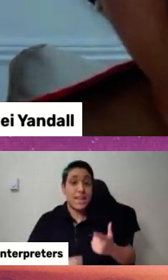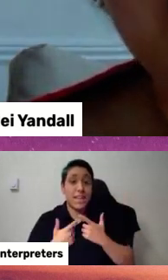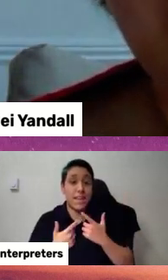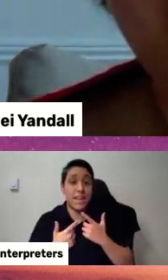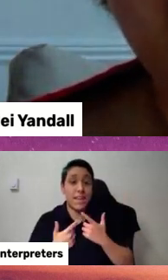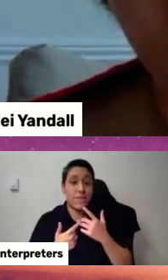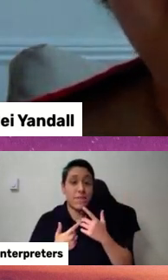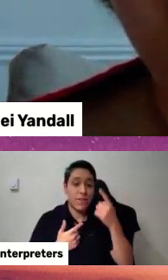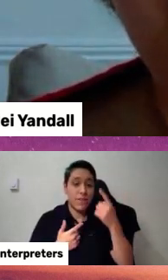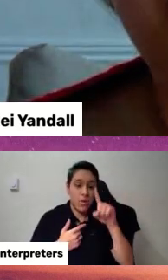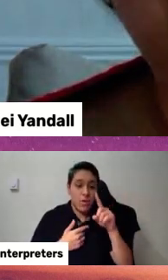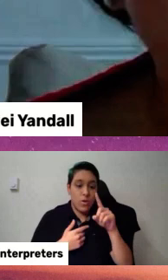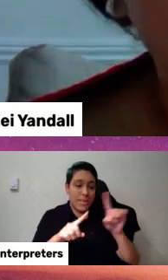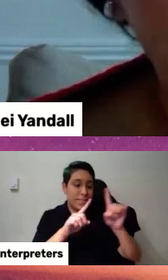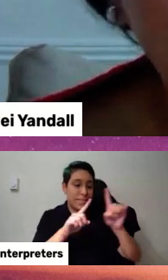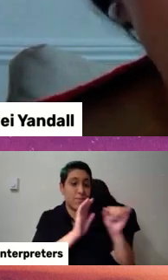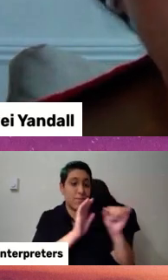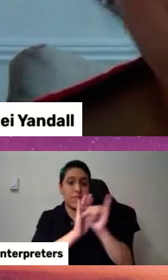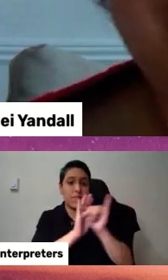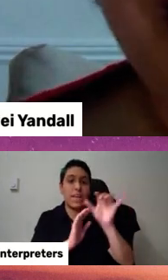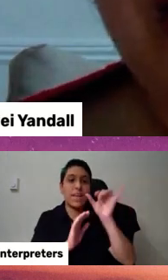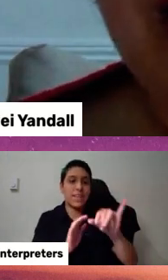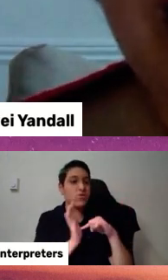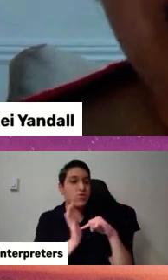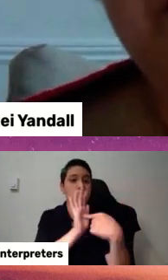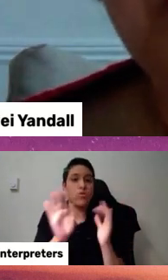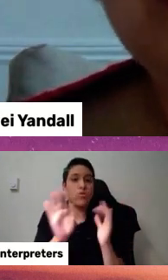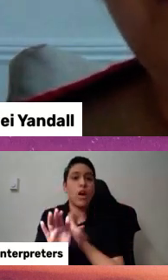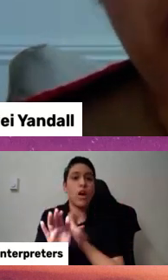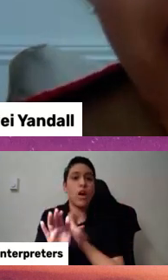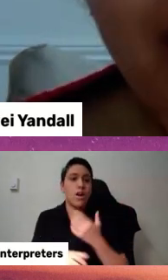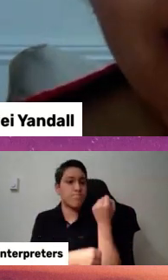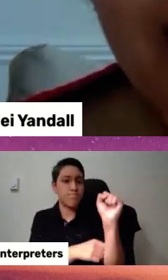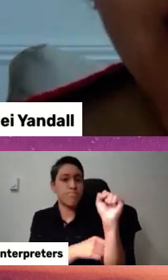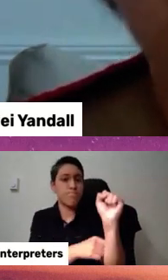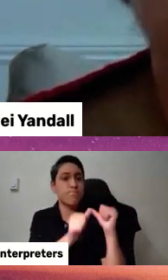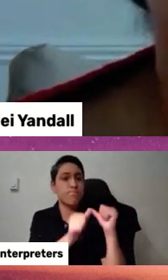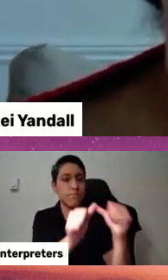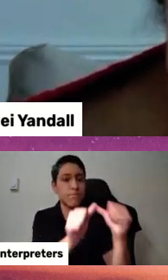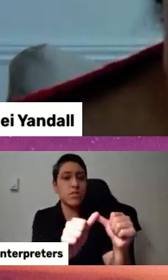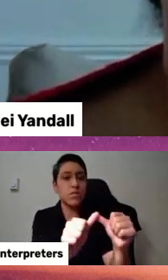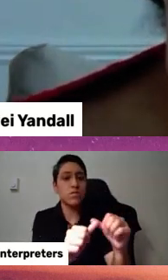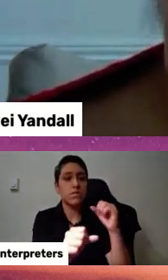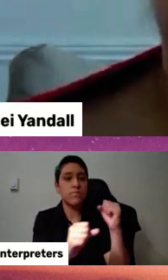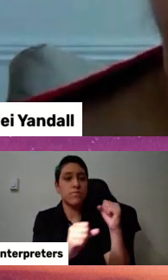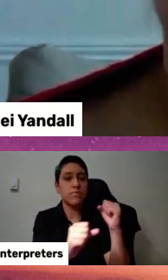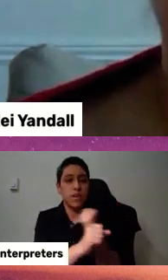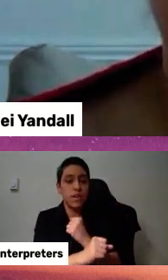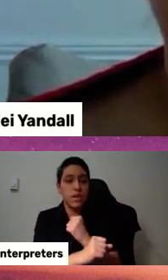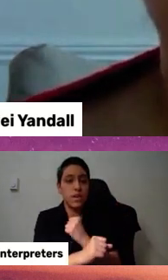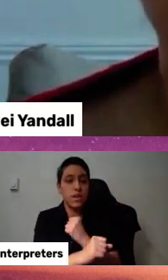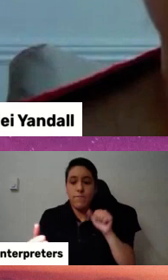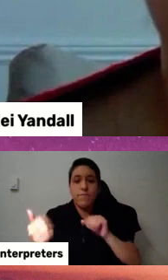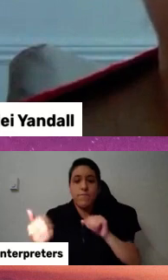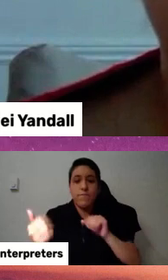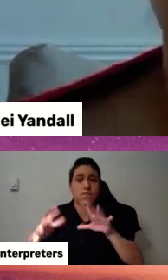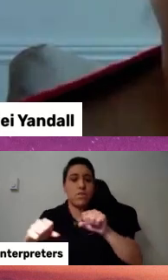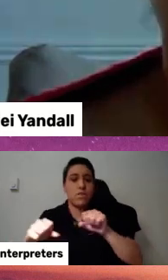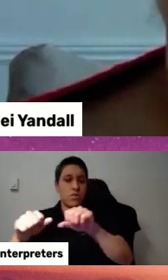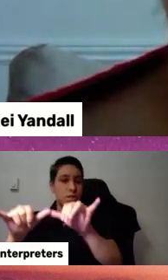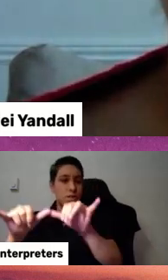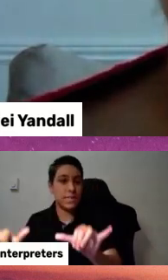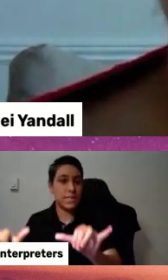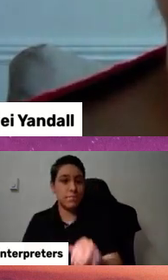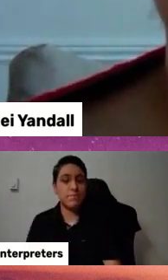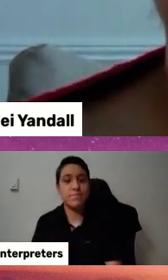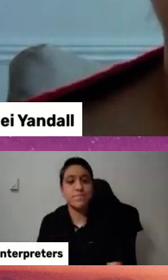result and sign of our resilience and perseverance in the face of colonialism. Thank